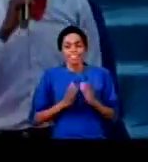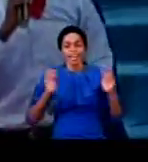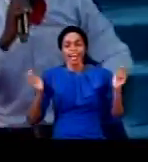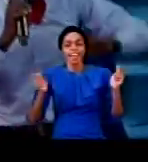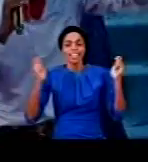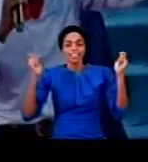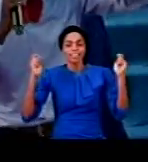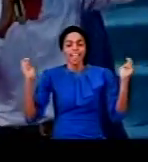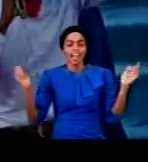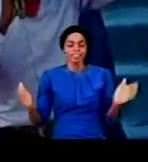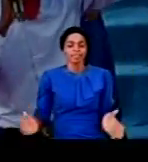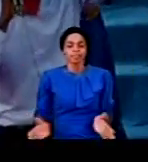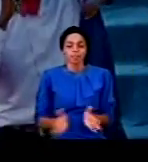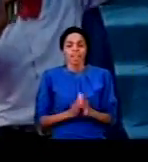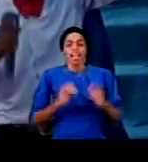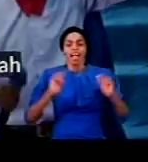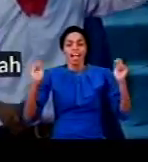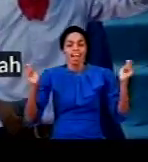hallelujah,